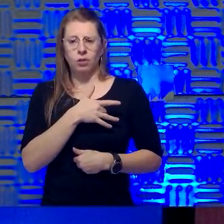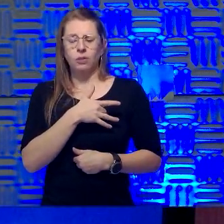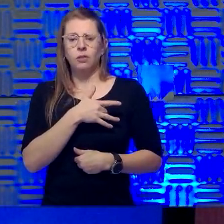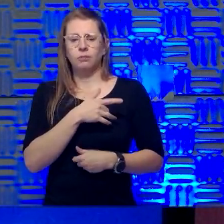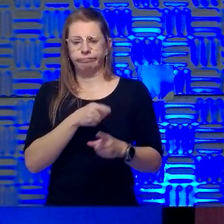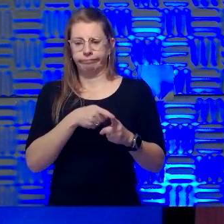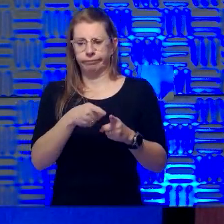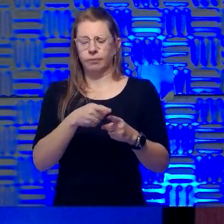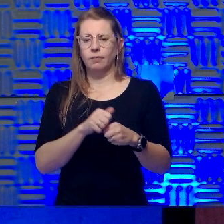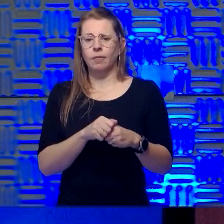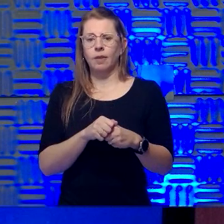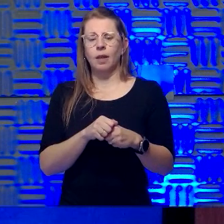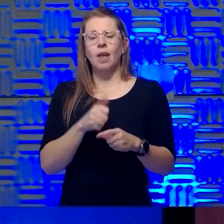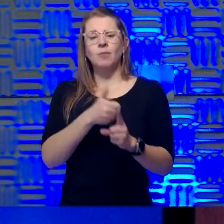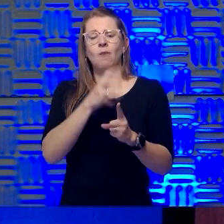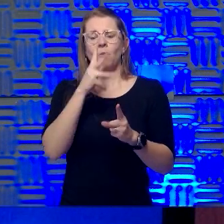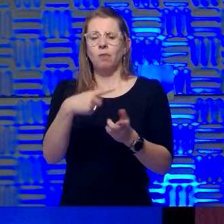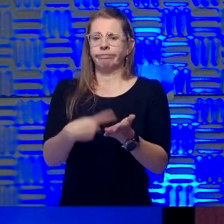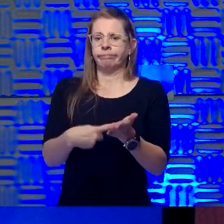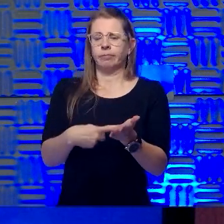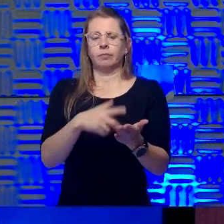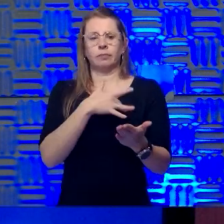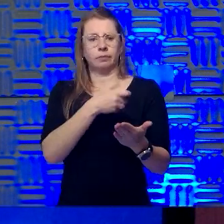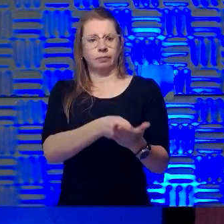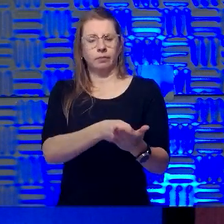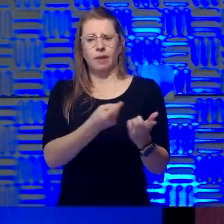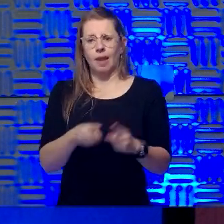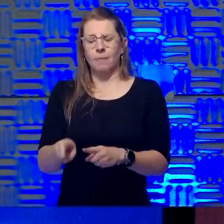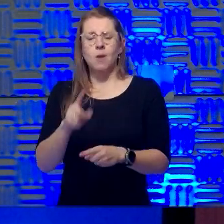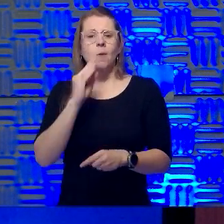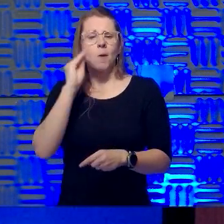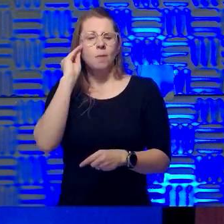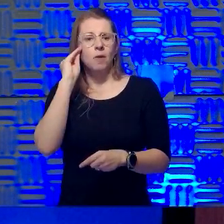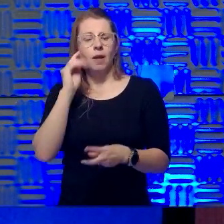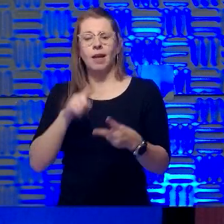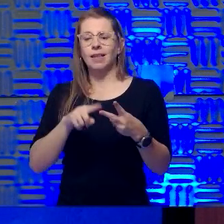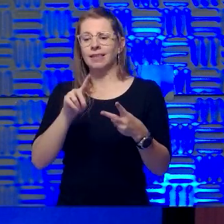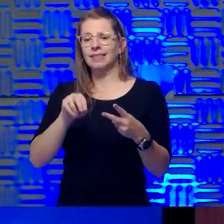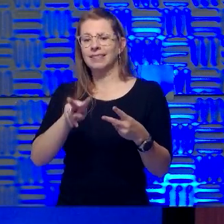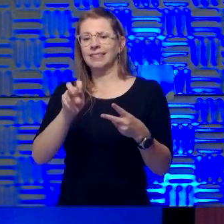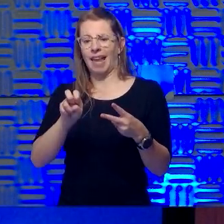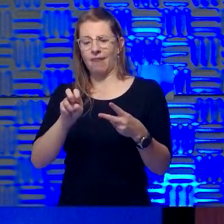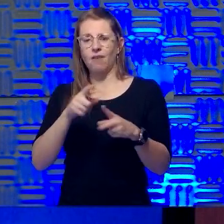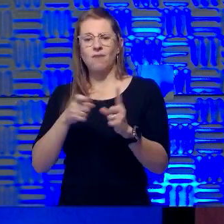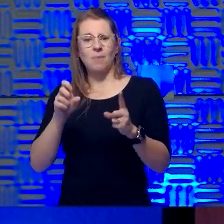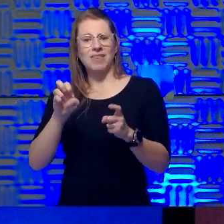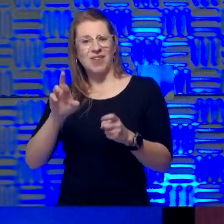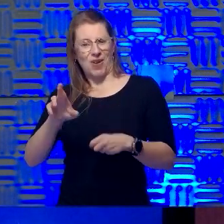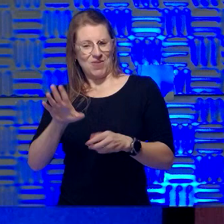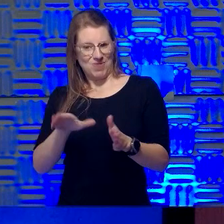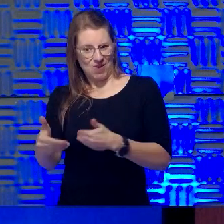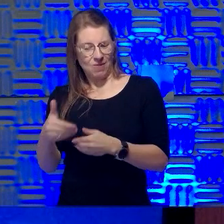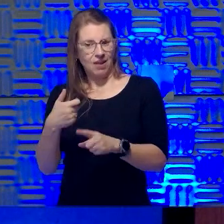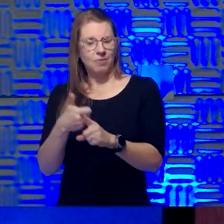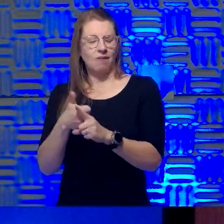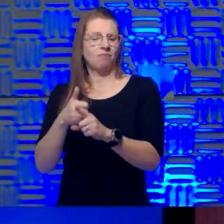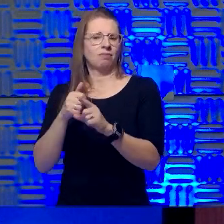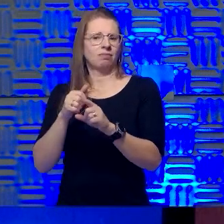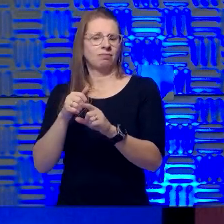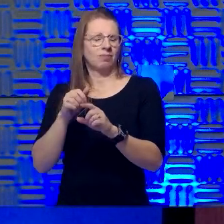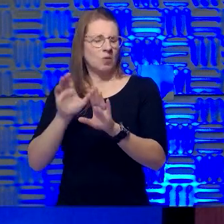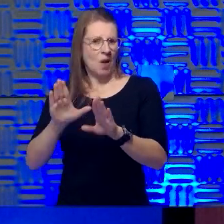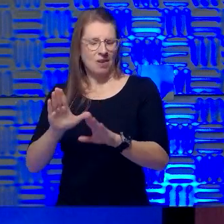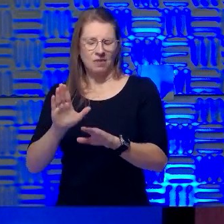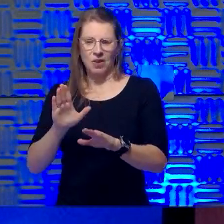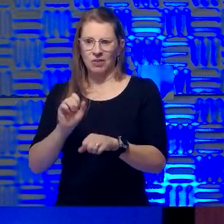bit about people who may be having heart attacks at home. Dave Lisbon will return to our program from our emergency room. Dave does a great job of talking about how